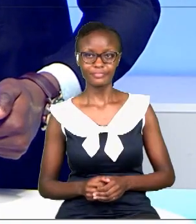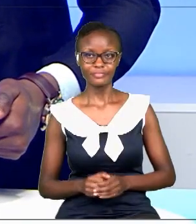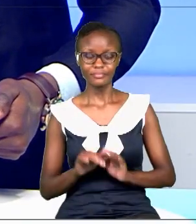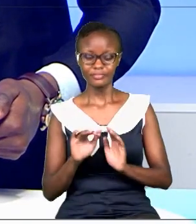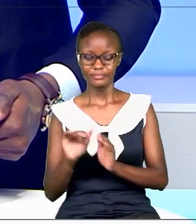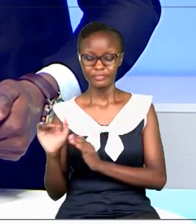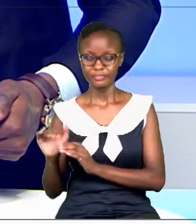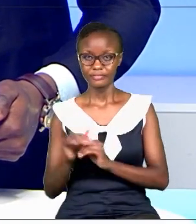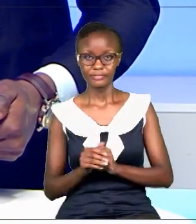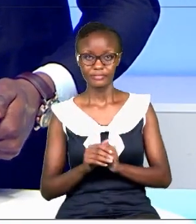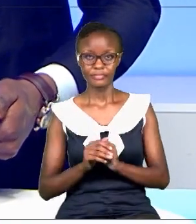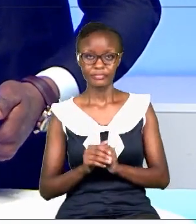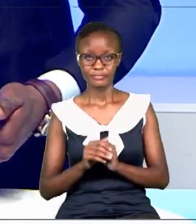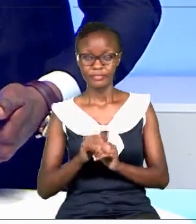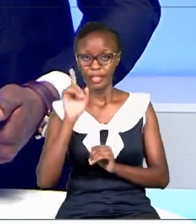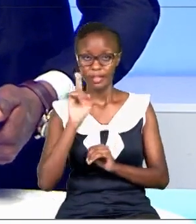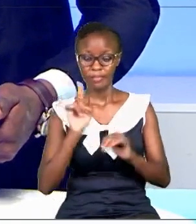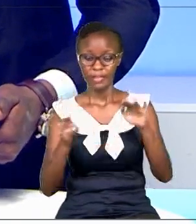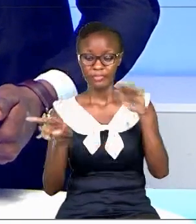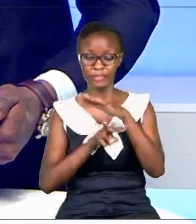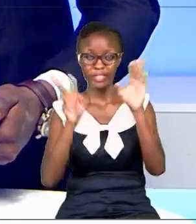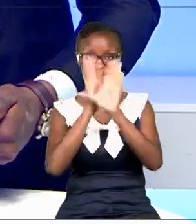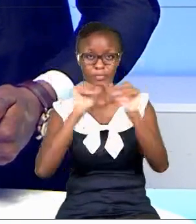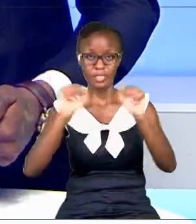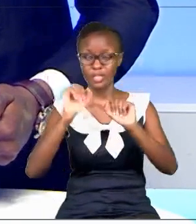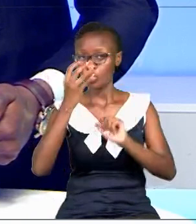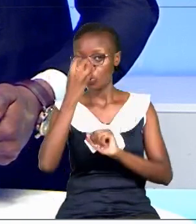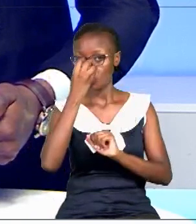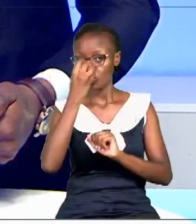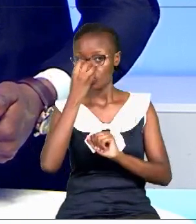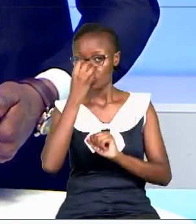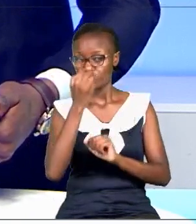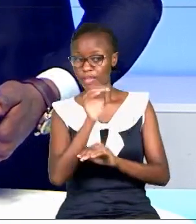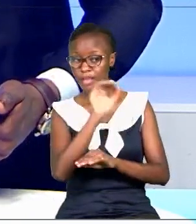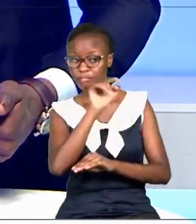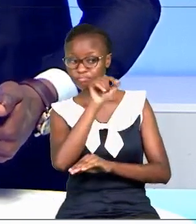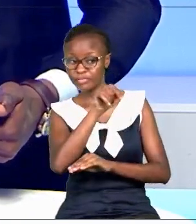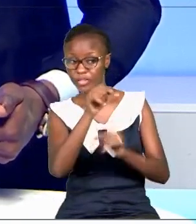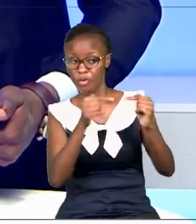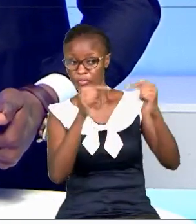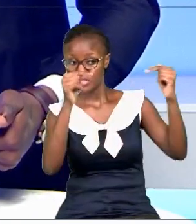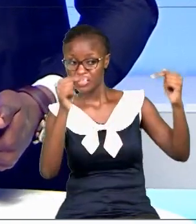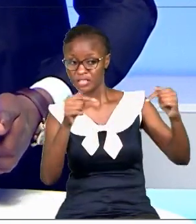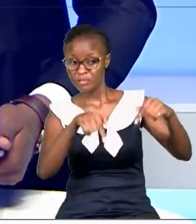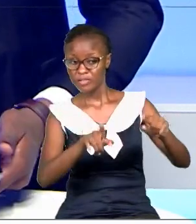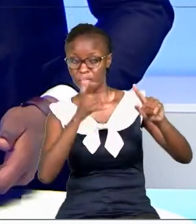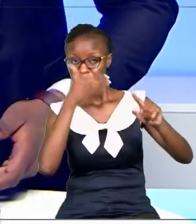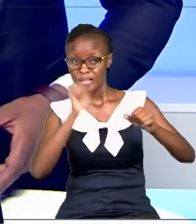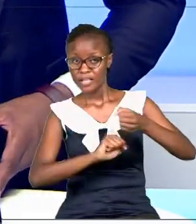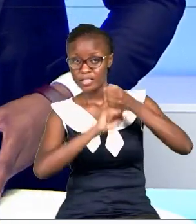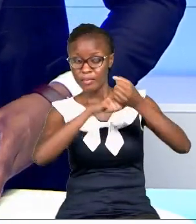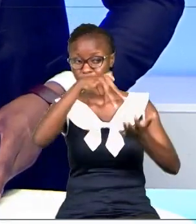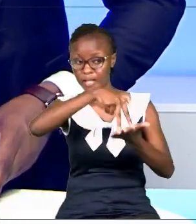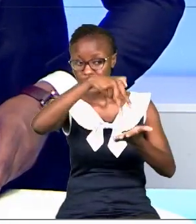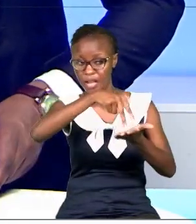We'll shift gears now to matters politics. Deputy President William Ruto has challenged his competitors to rally behind a candidate who will face him